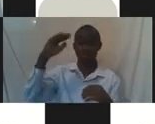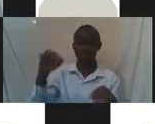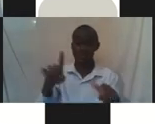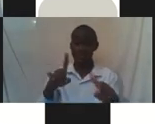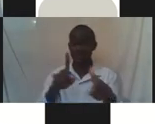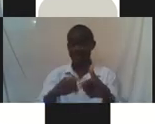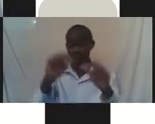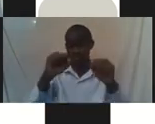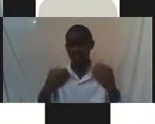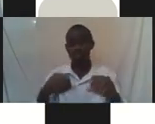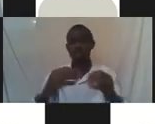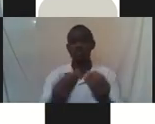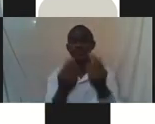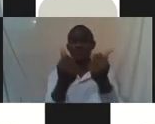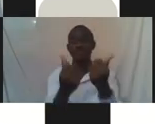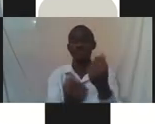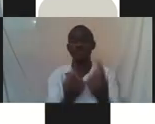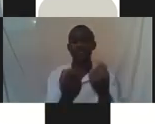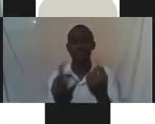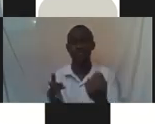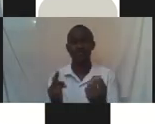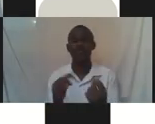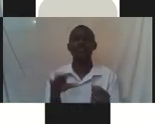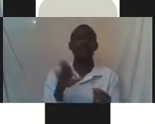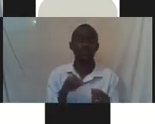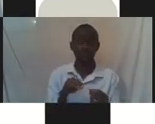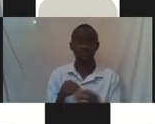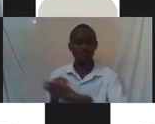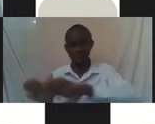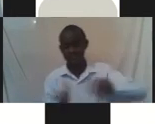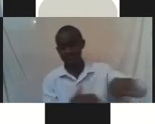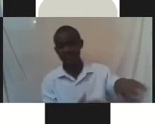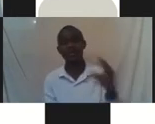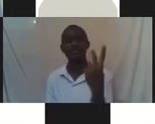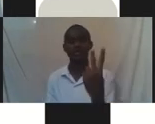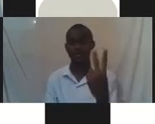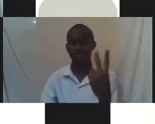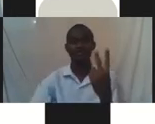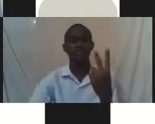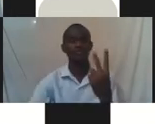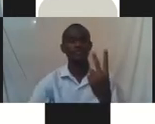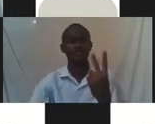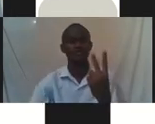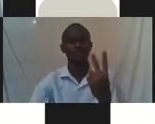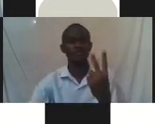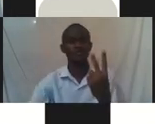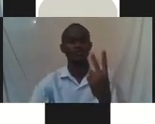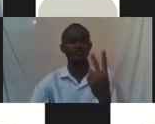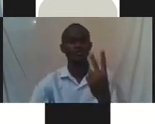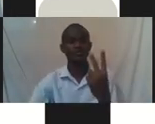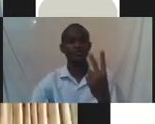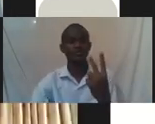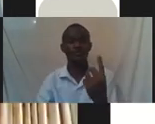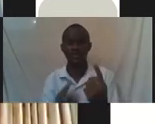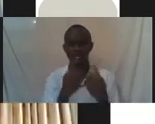of women and so on. Now, number 2, you have talked about the issue of whether we